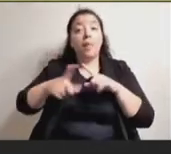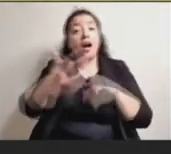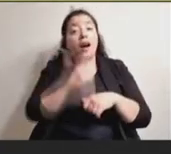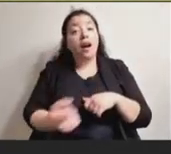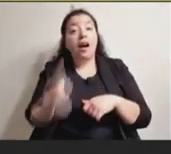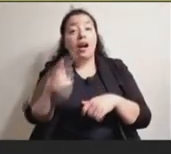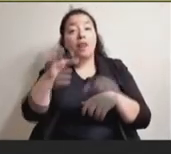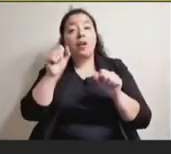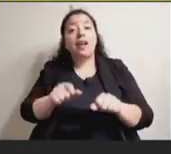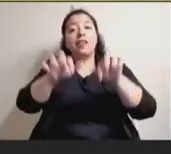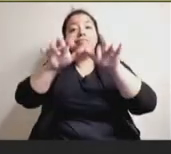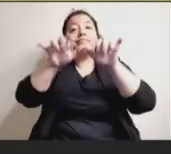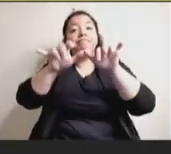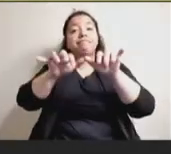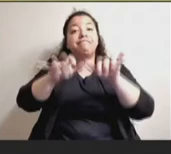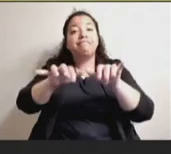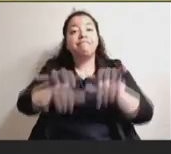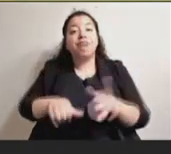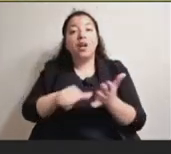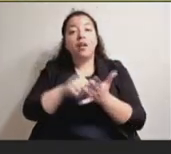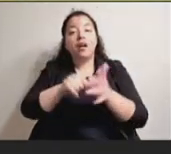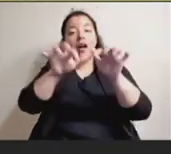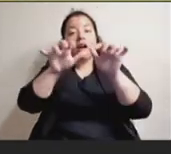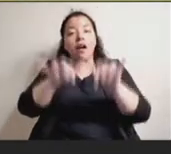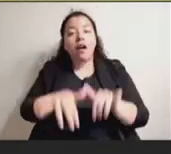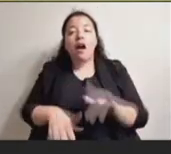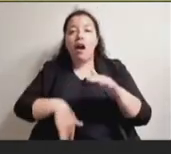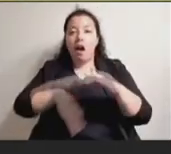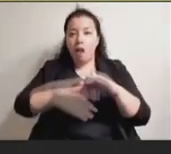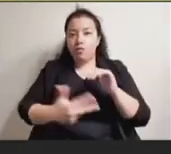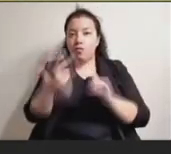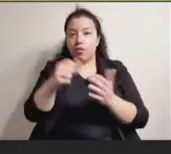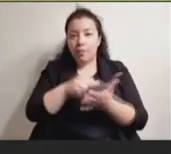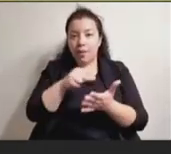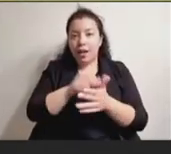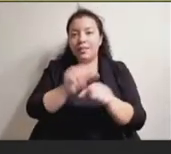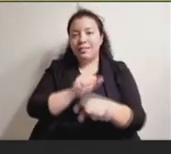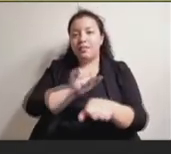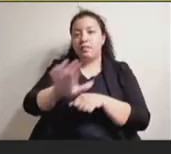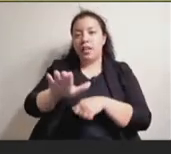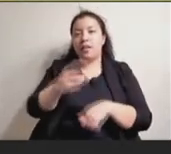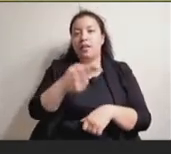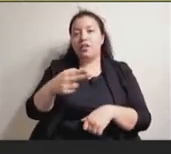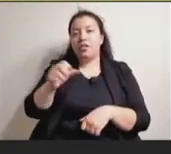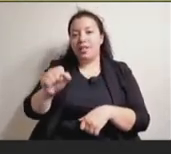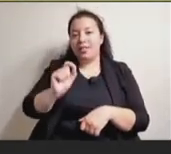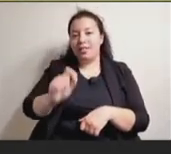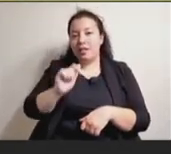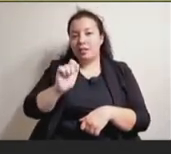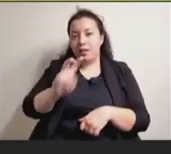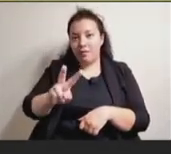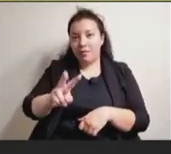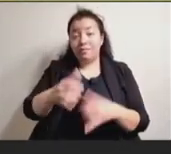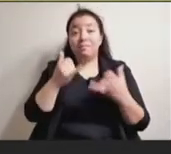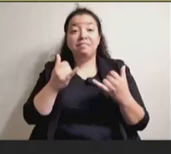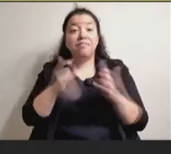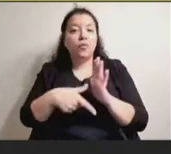pages in length to NVAC at HHS.gov. Now let's go through a few highlights from yesterday.